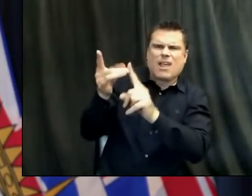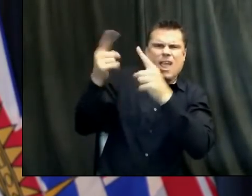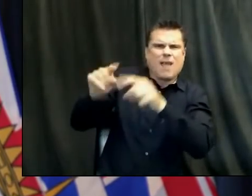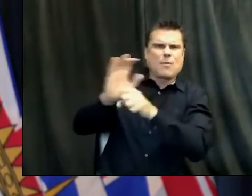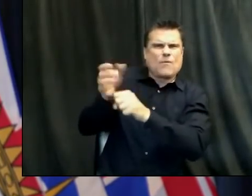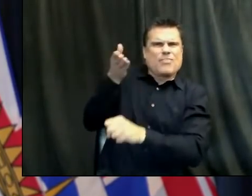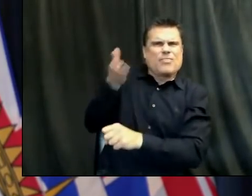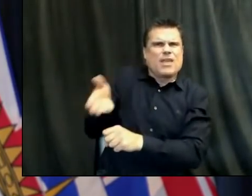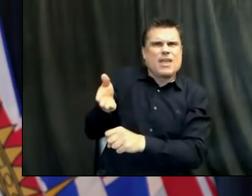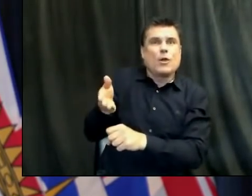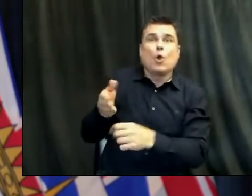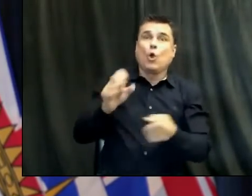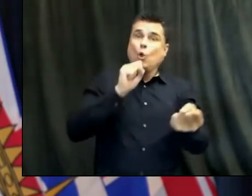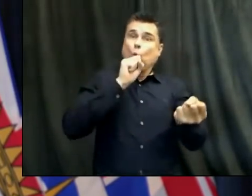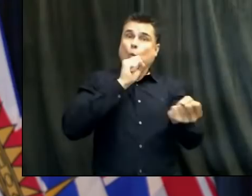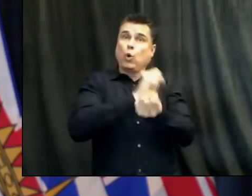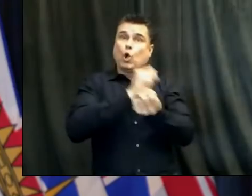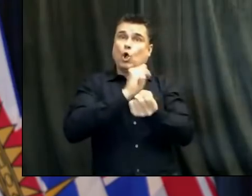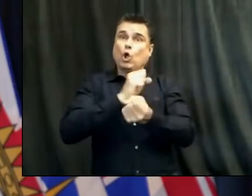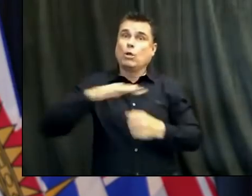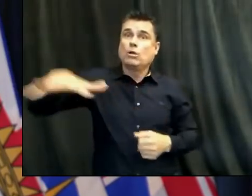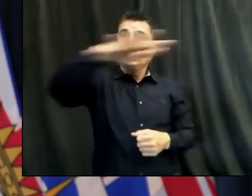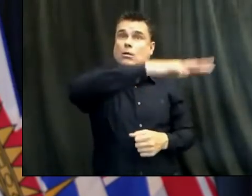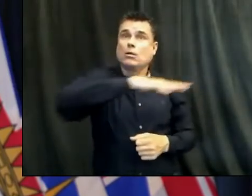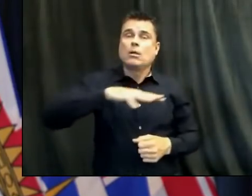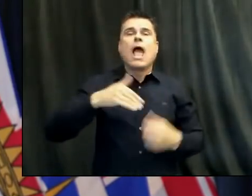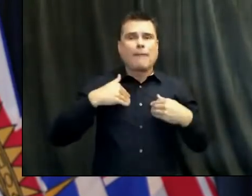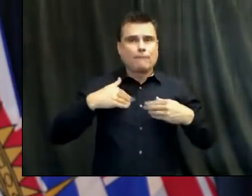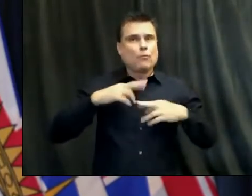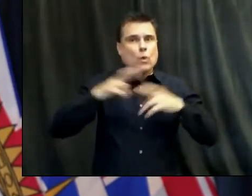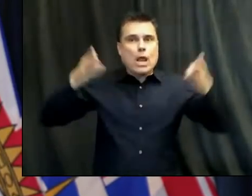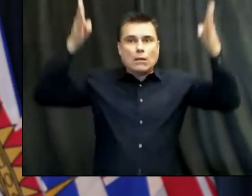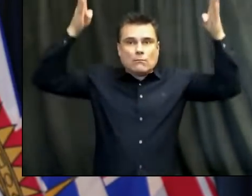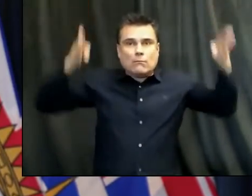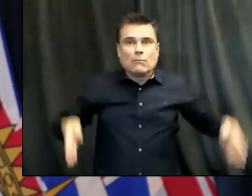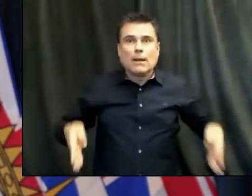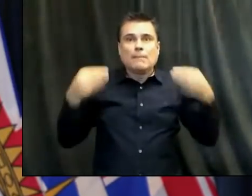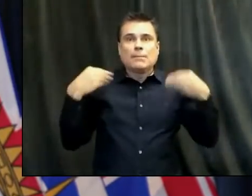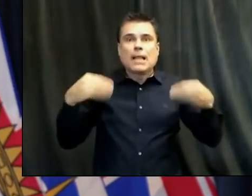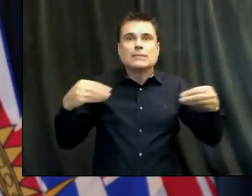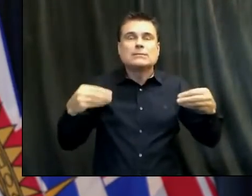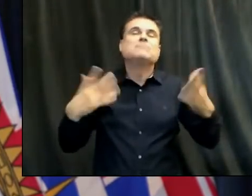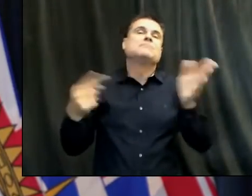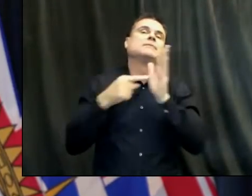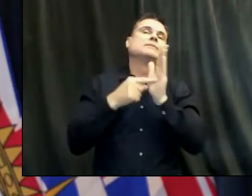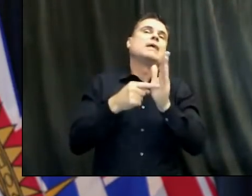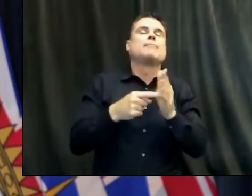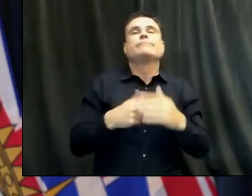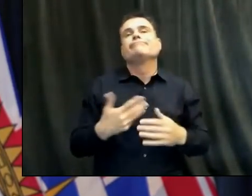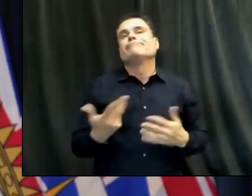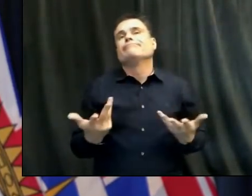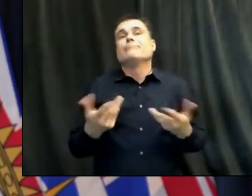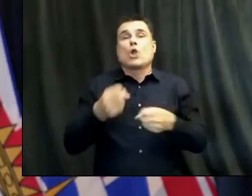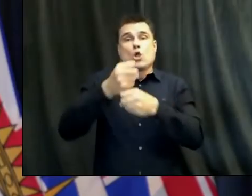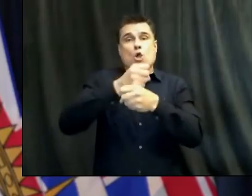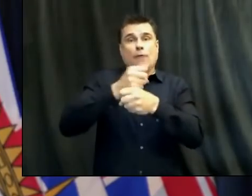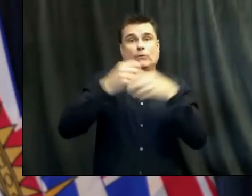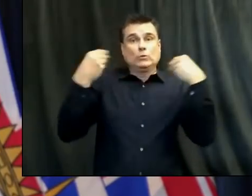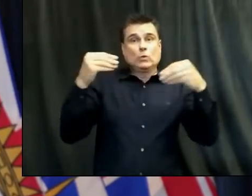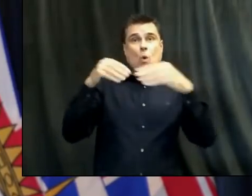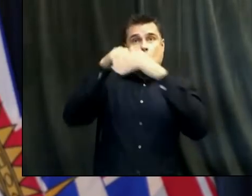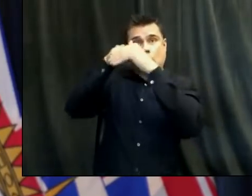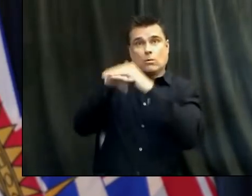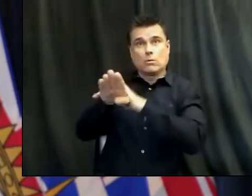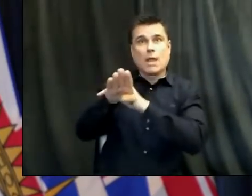areas, carpooling to work together, socializing before and after work or during lunch, for example. So